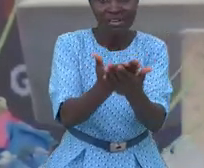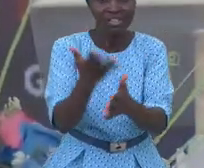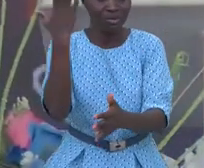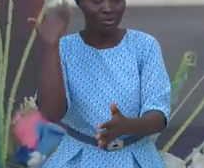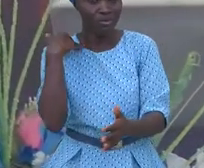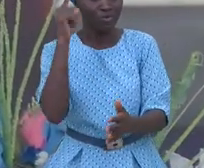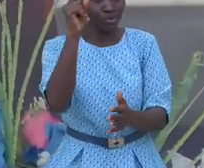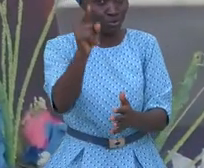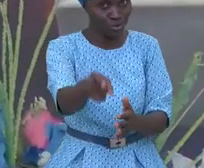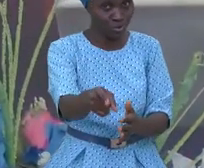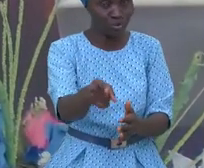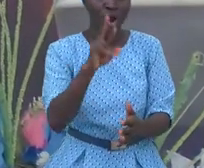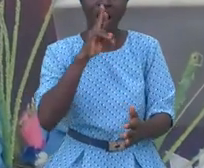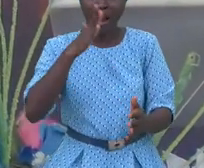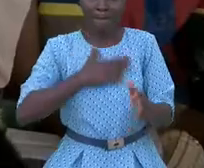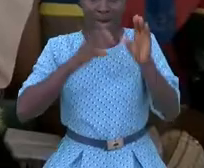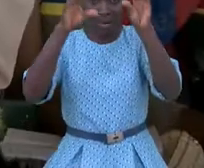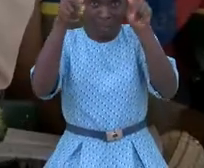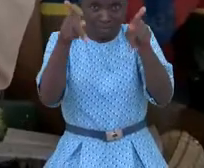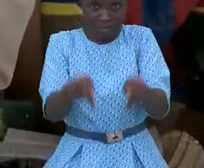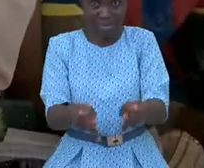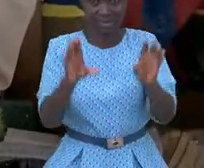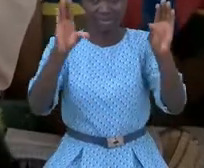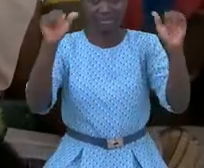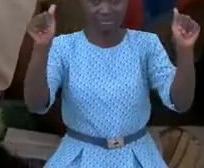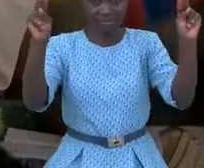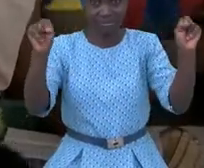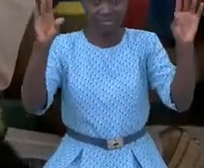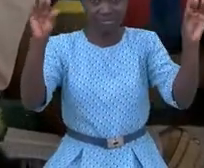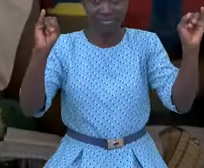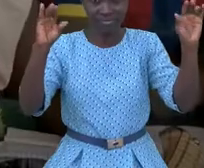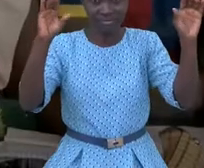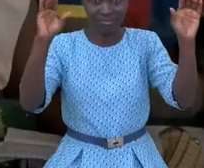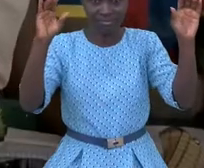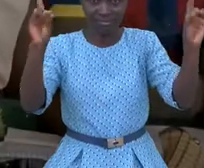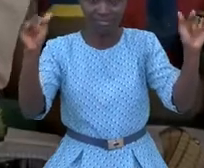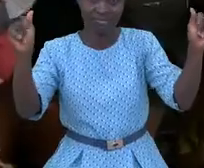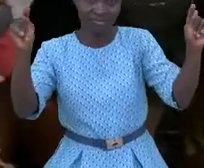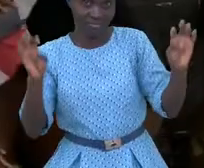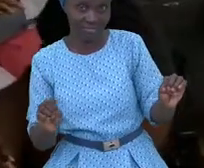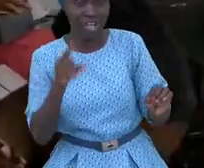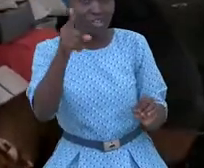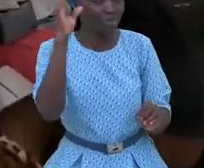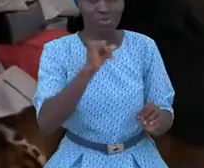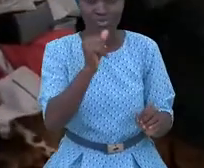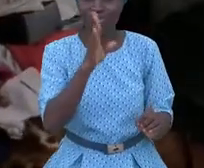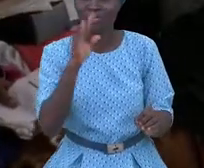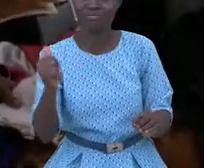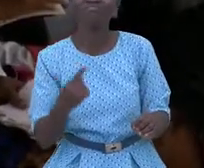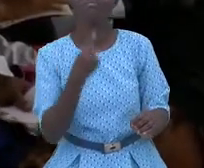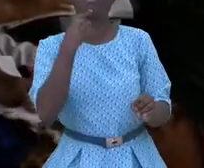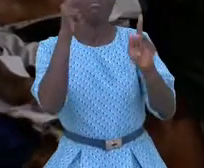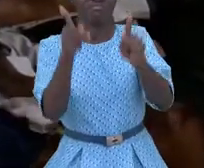You are my candidate. You will not be a disappointment. I say,